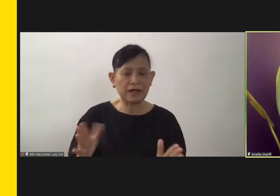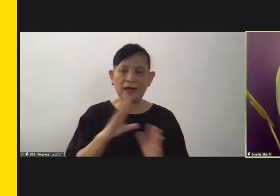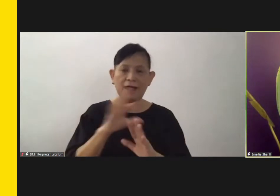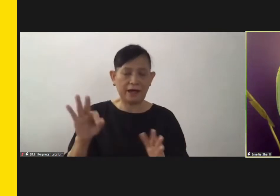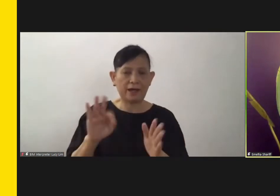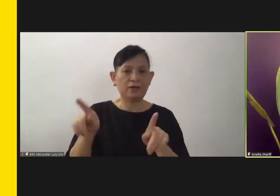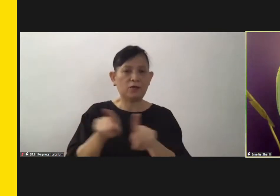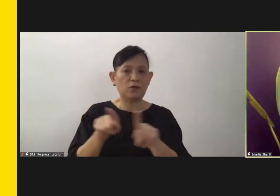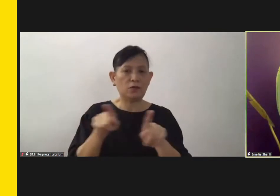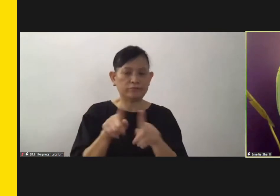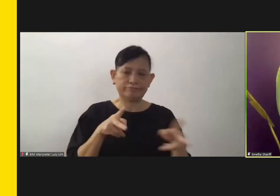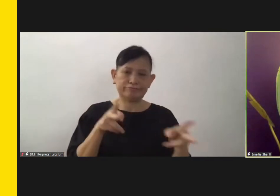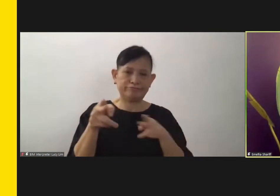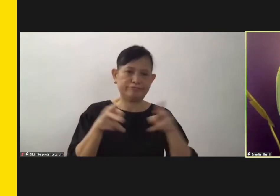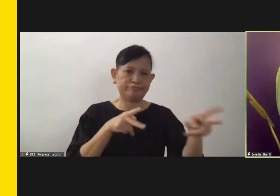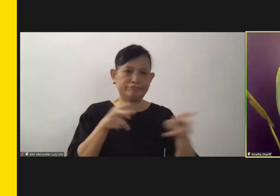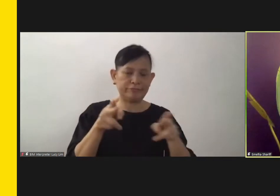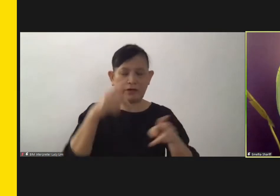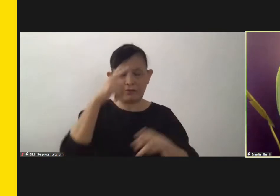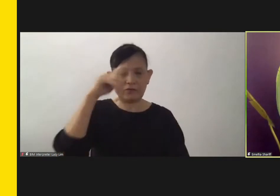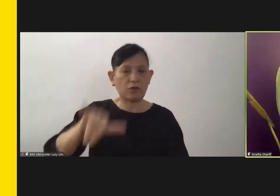launch Youth PACT 2022.